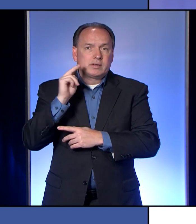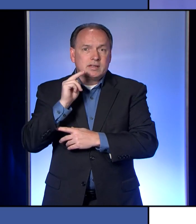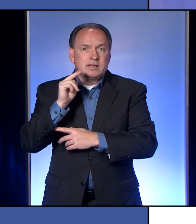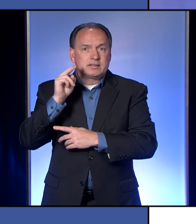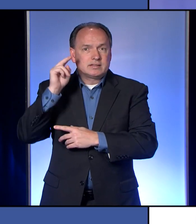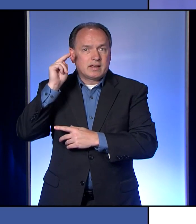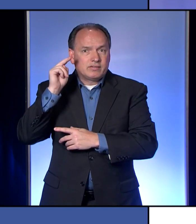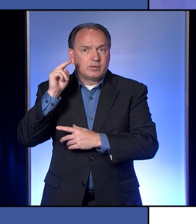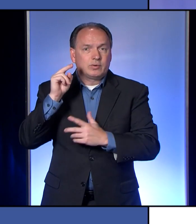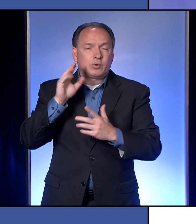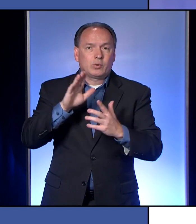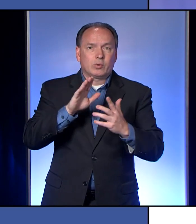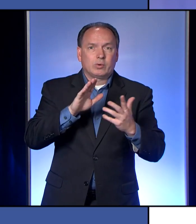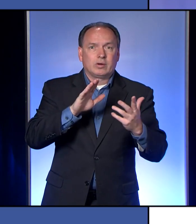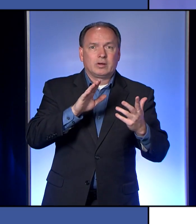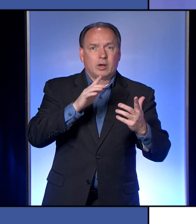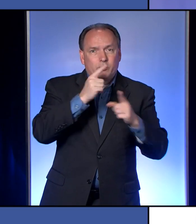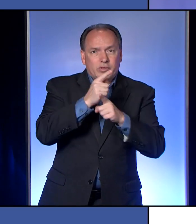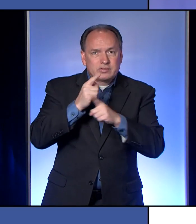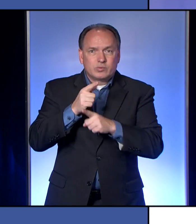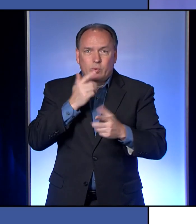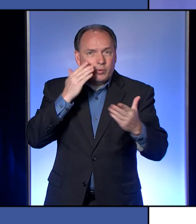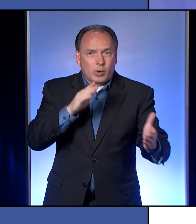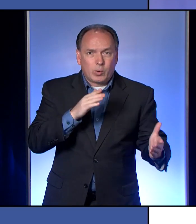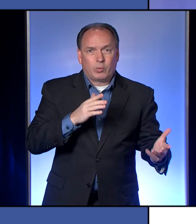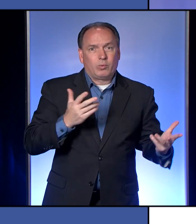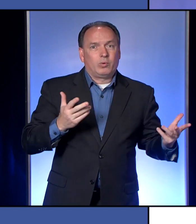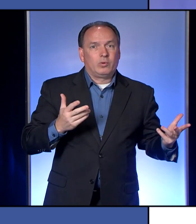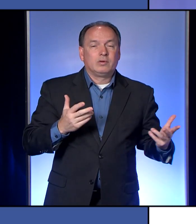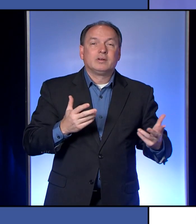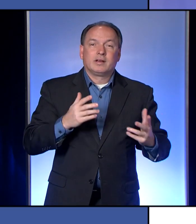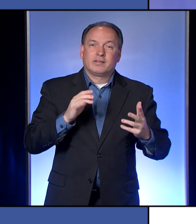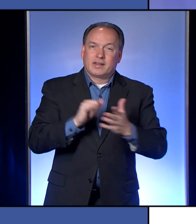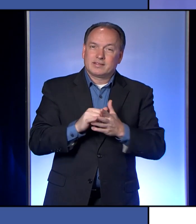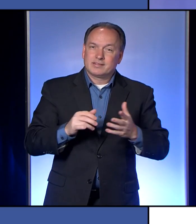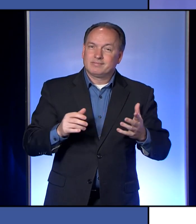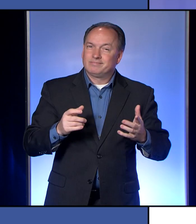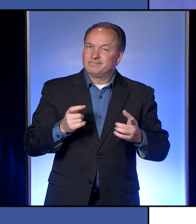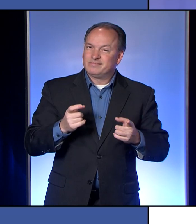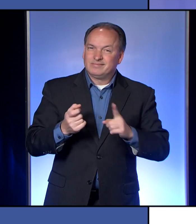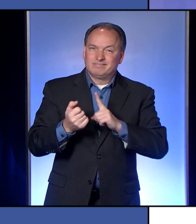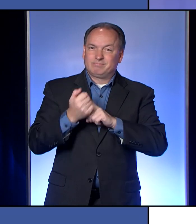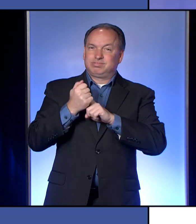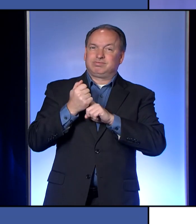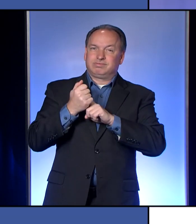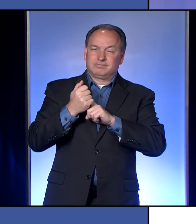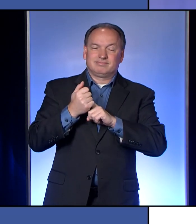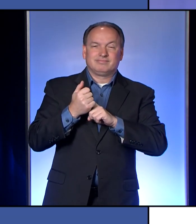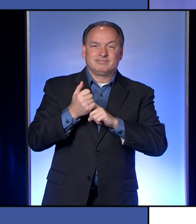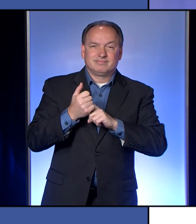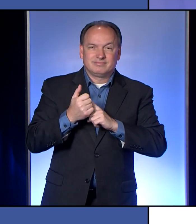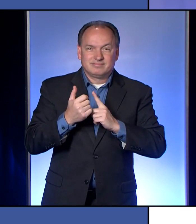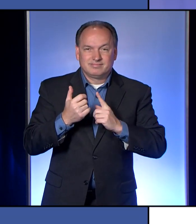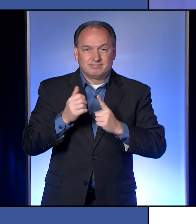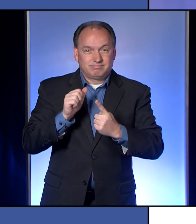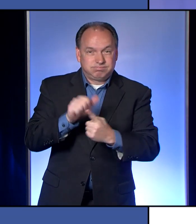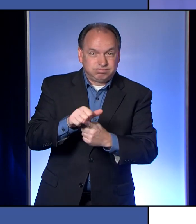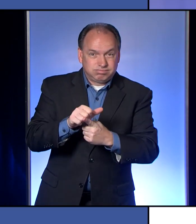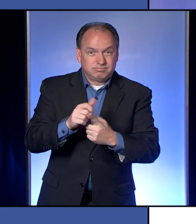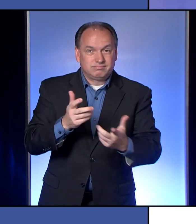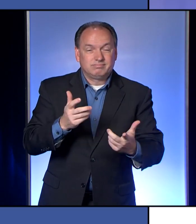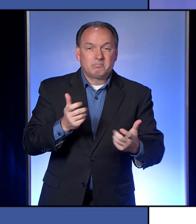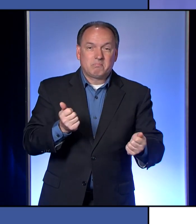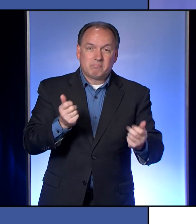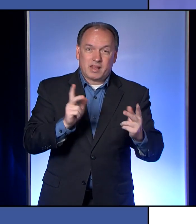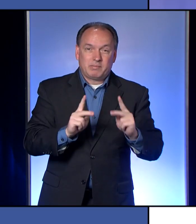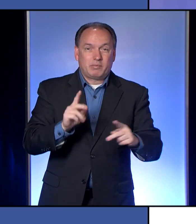your sister? We don't know who those people are, and that's, again, the tricky thing about this virus, is that many people are